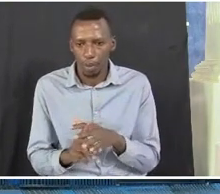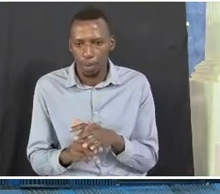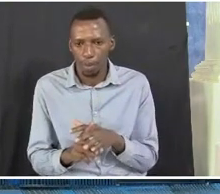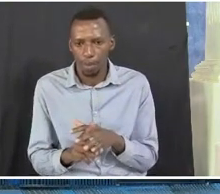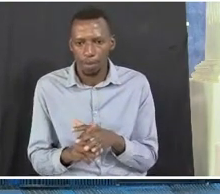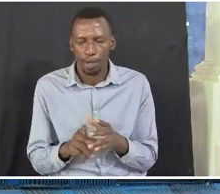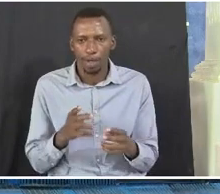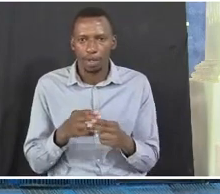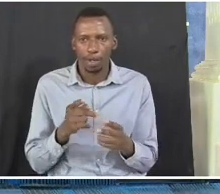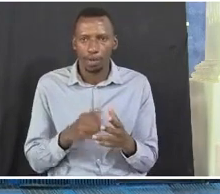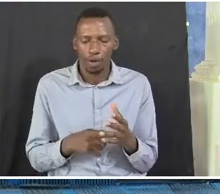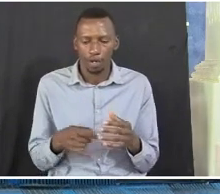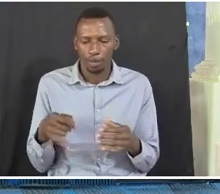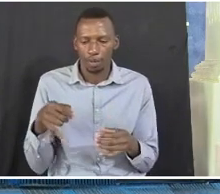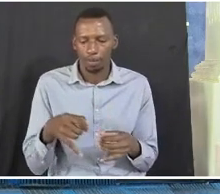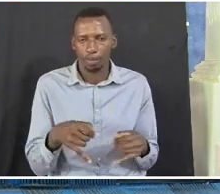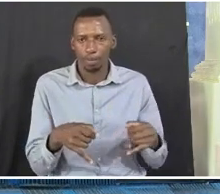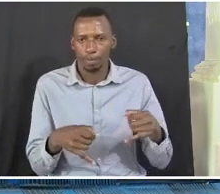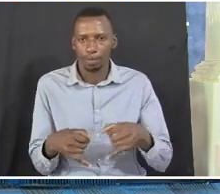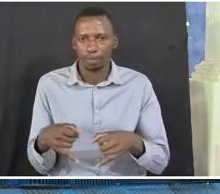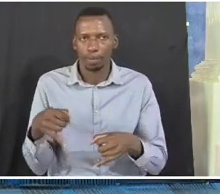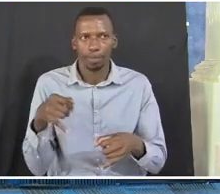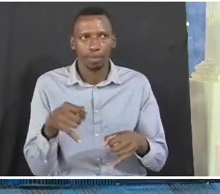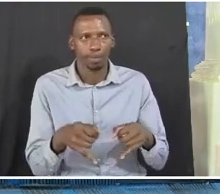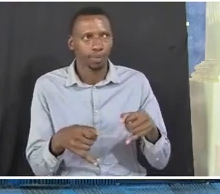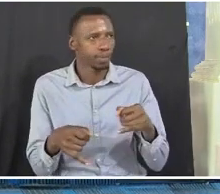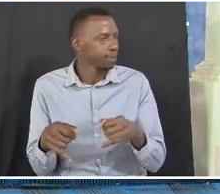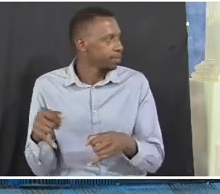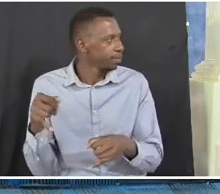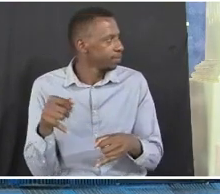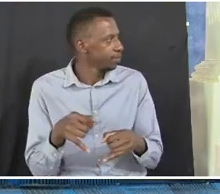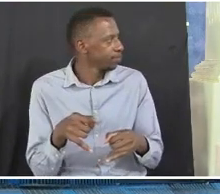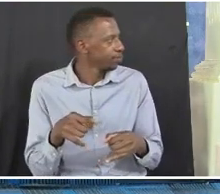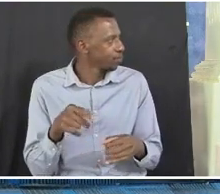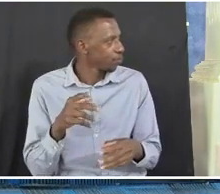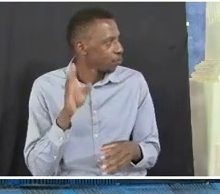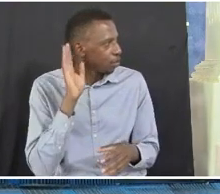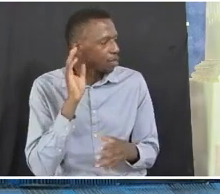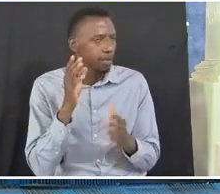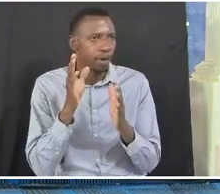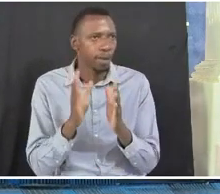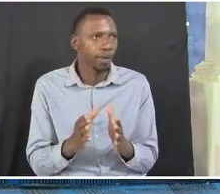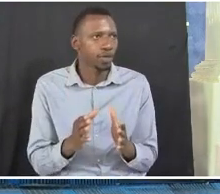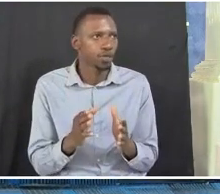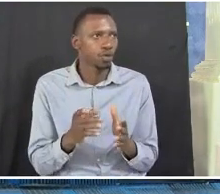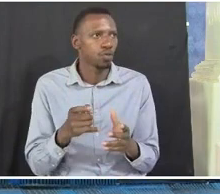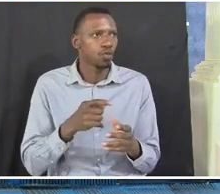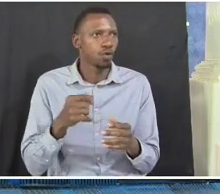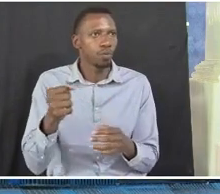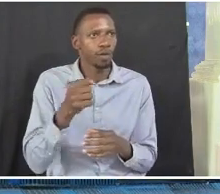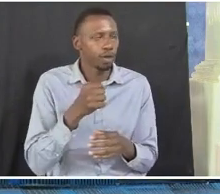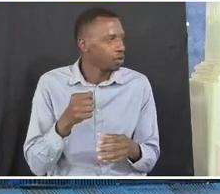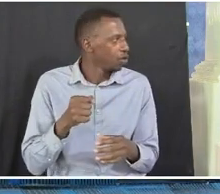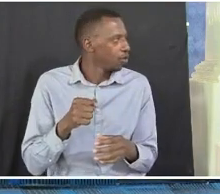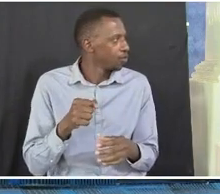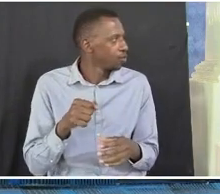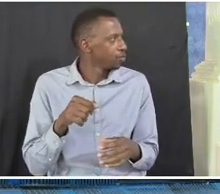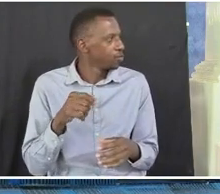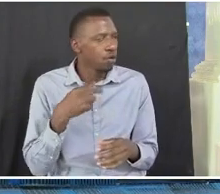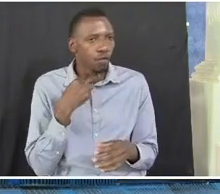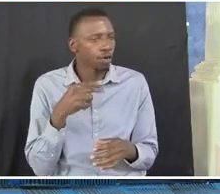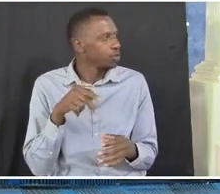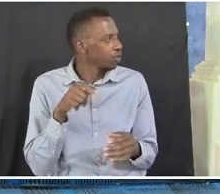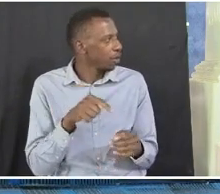called high heel. I don't know. They are like mountain heel. You hear somebody from the door. Ka, ka, ka, ka,